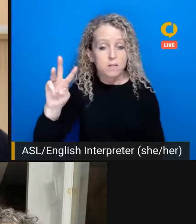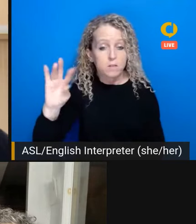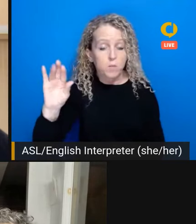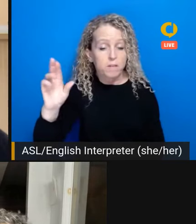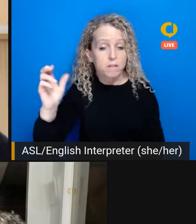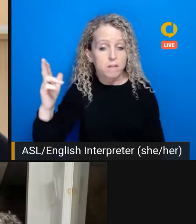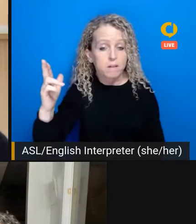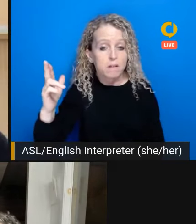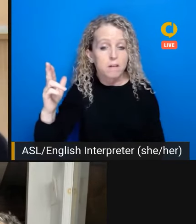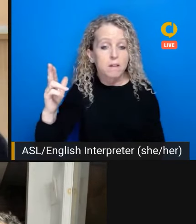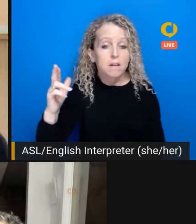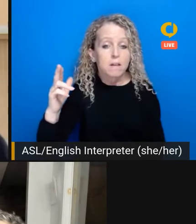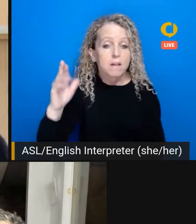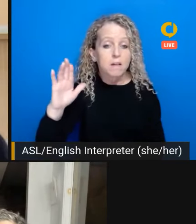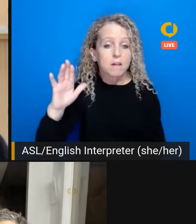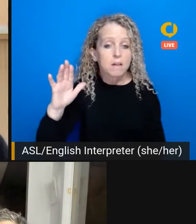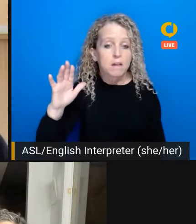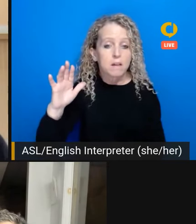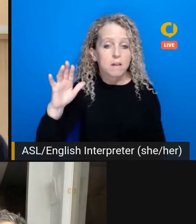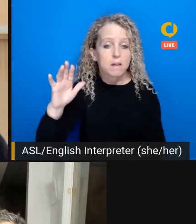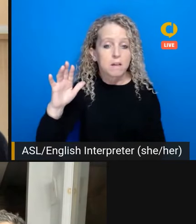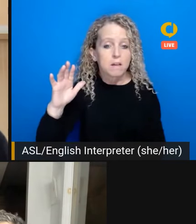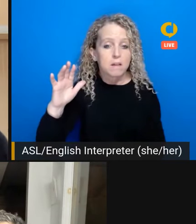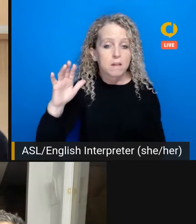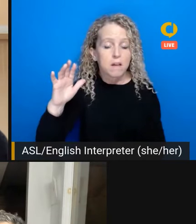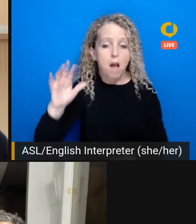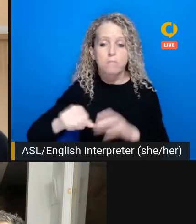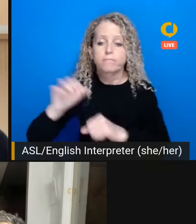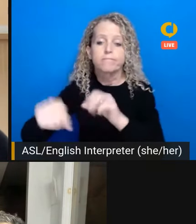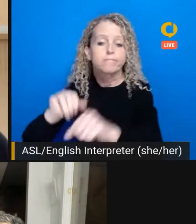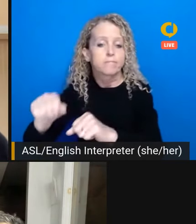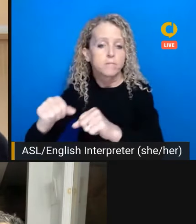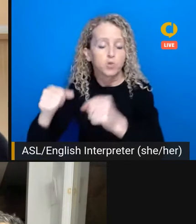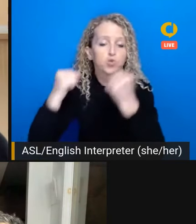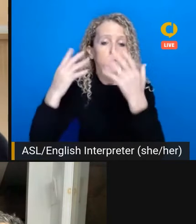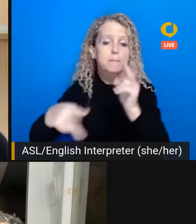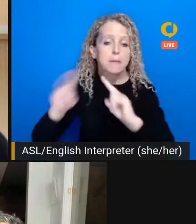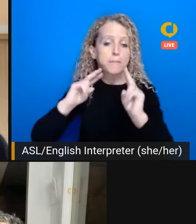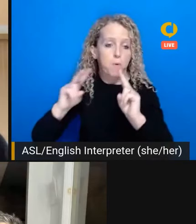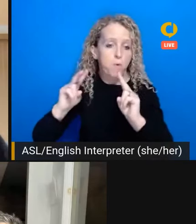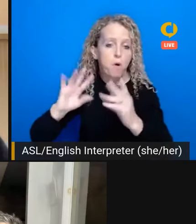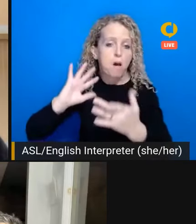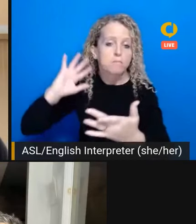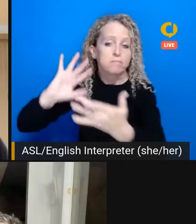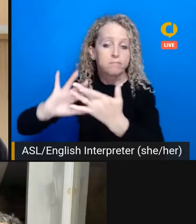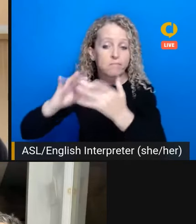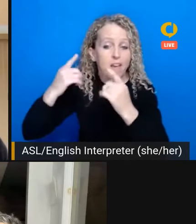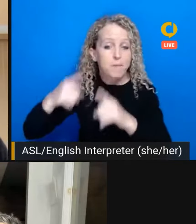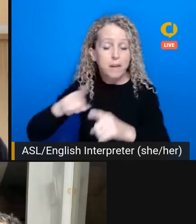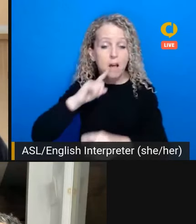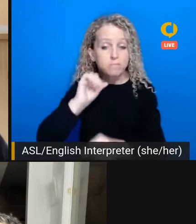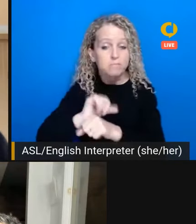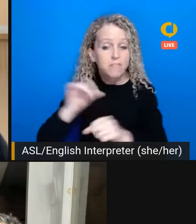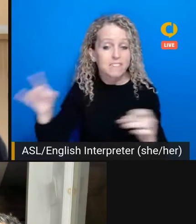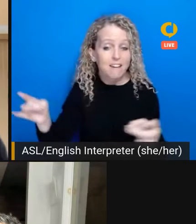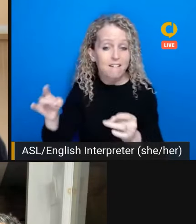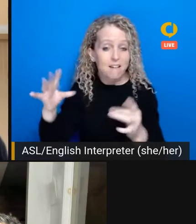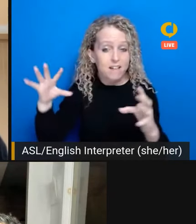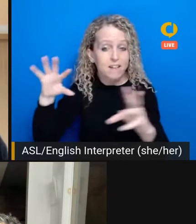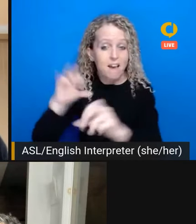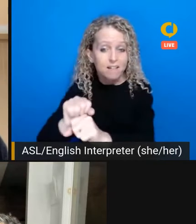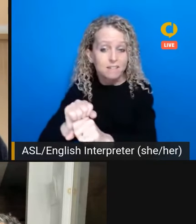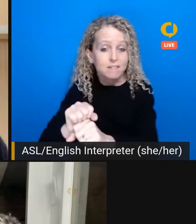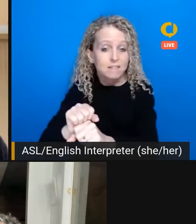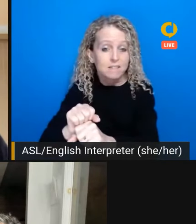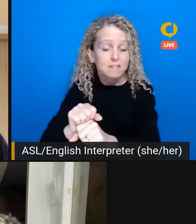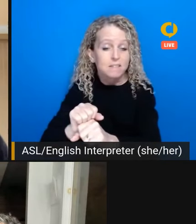totally eaten up by this traffic, and it was attacked. They were under an attack, and the attack was automated. The